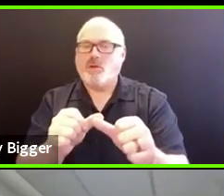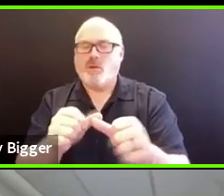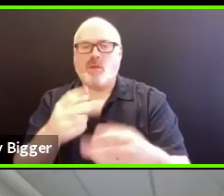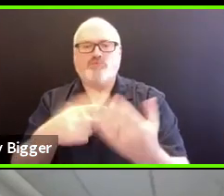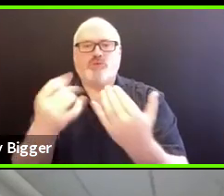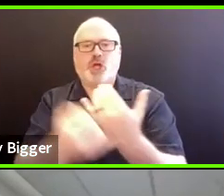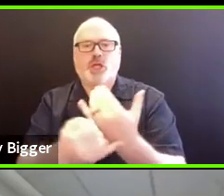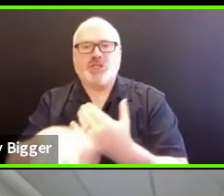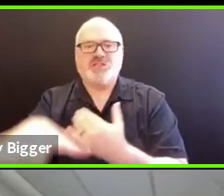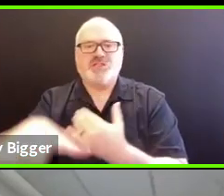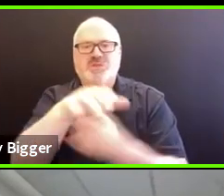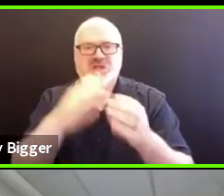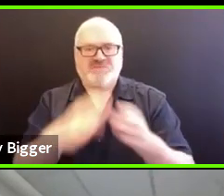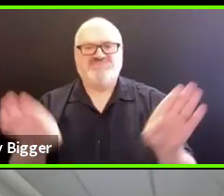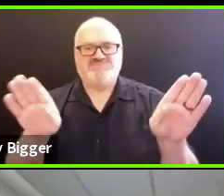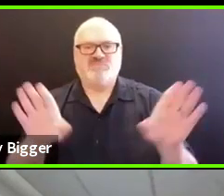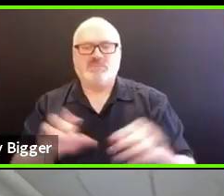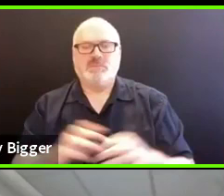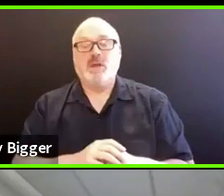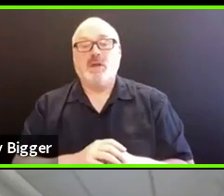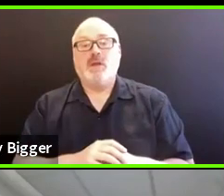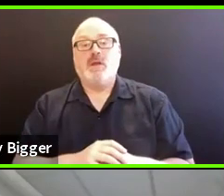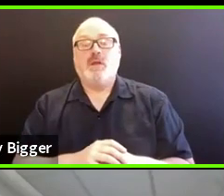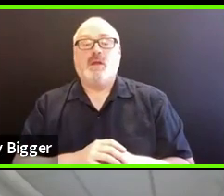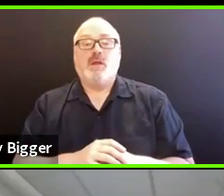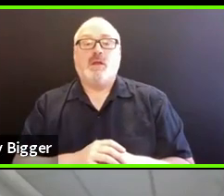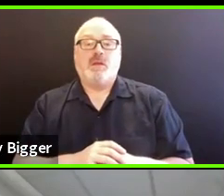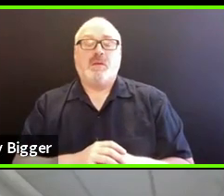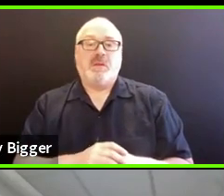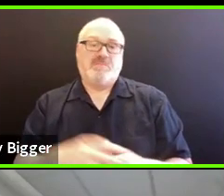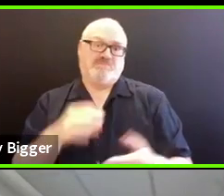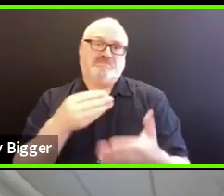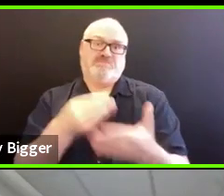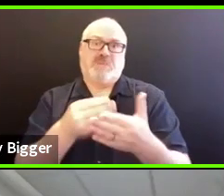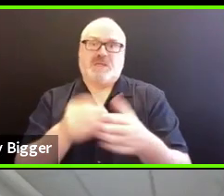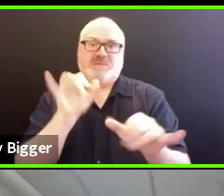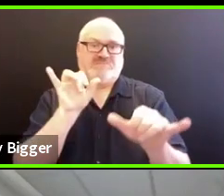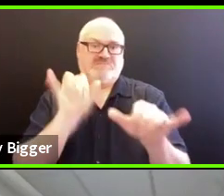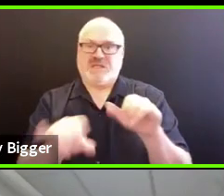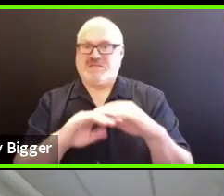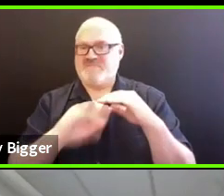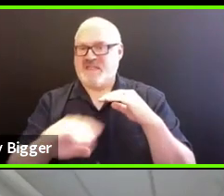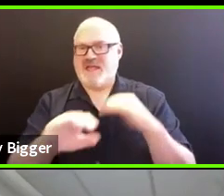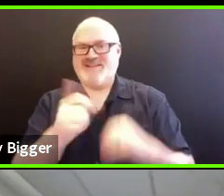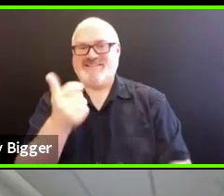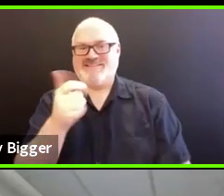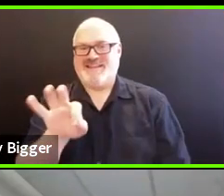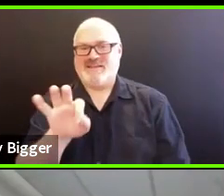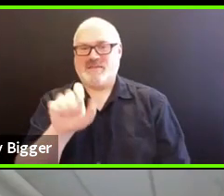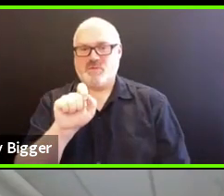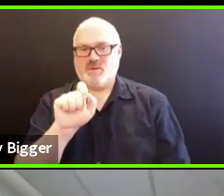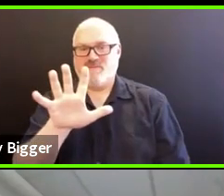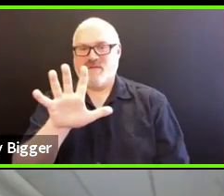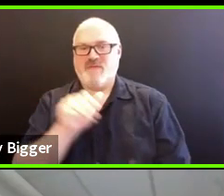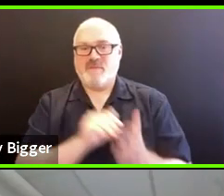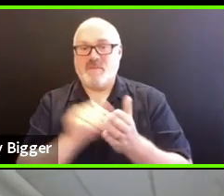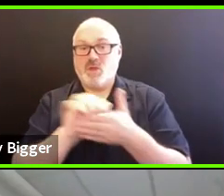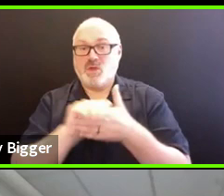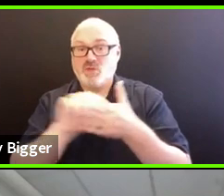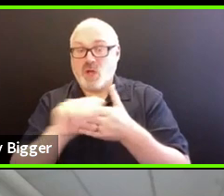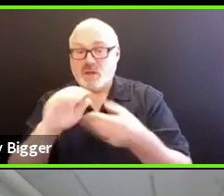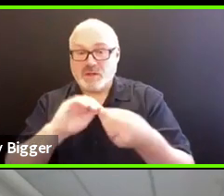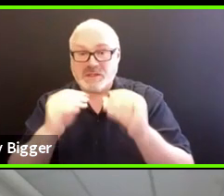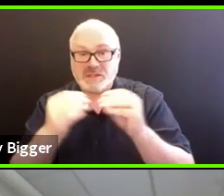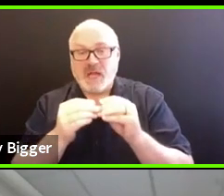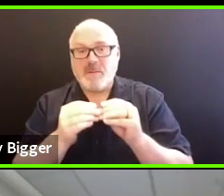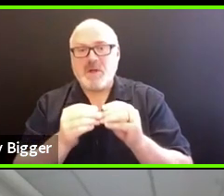projects. So our operating budget cash basically remains flat. That $19.5 million number is kind of